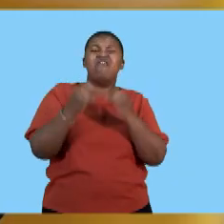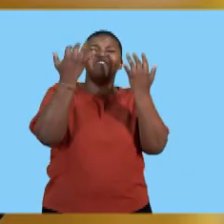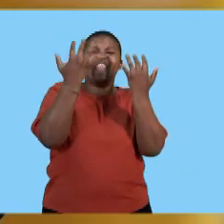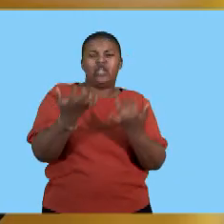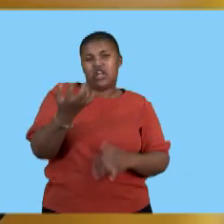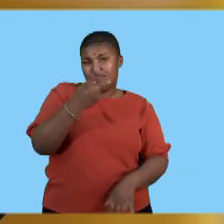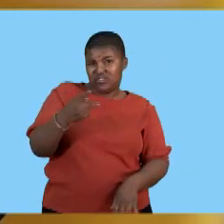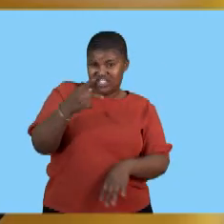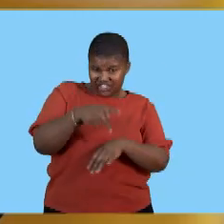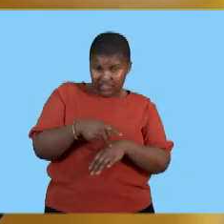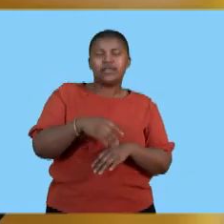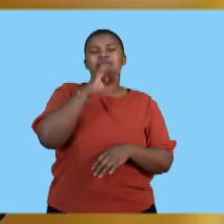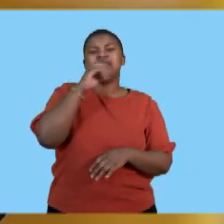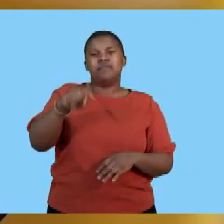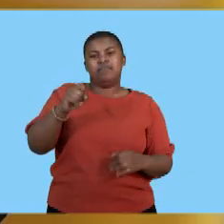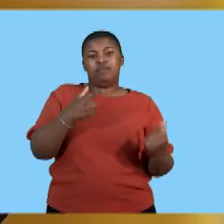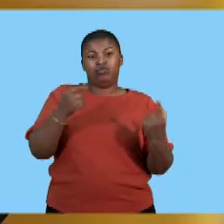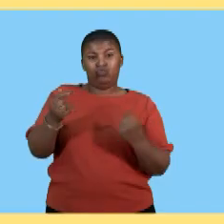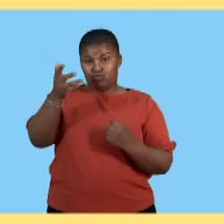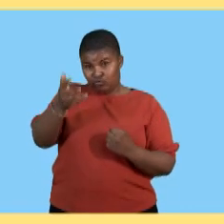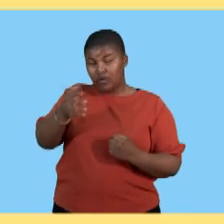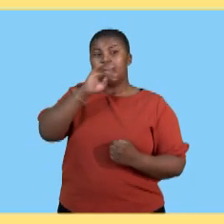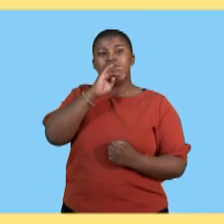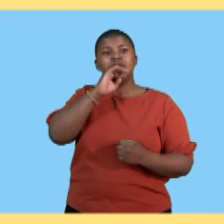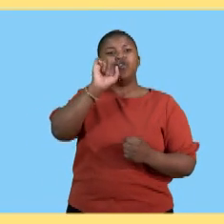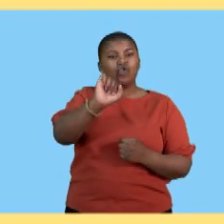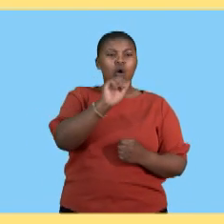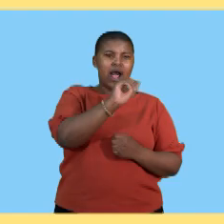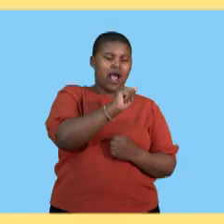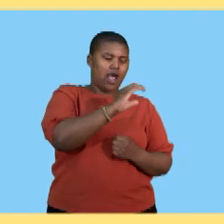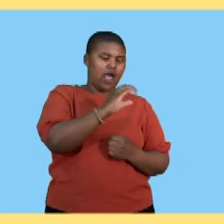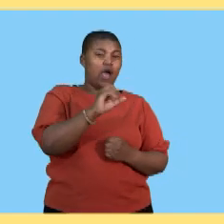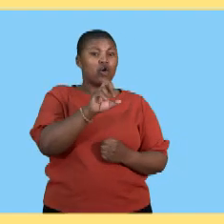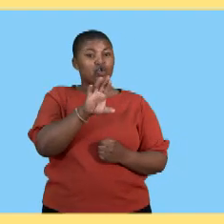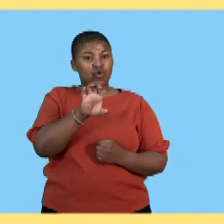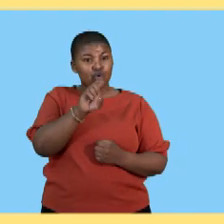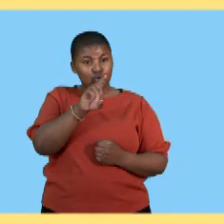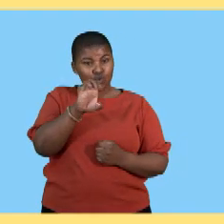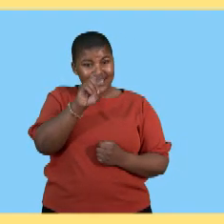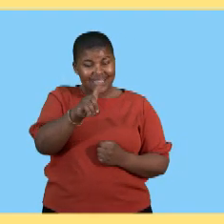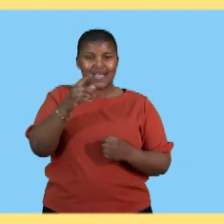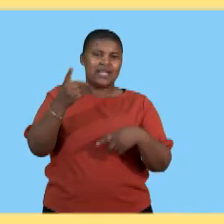financial position, they come to trade and other payables. And then you have your accrued expenses, that is